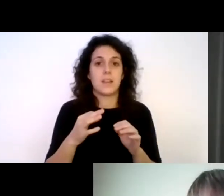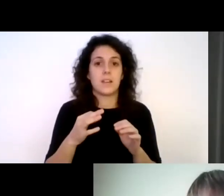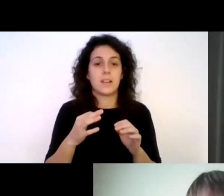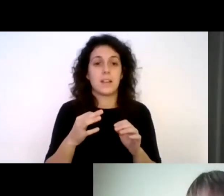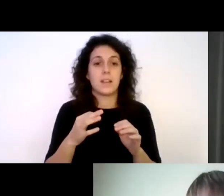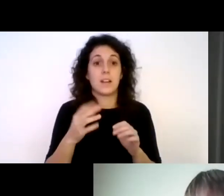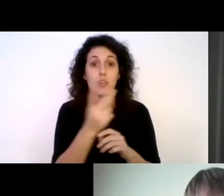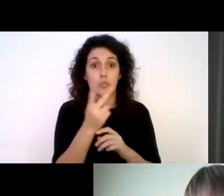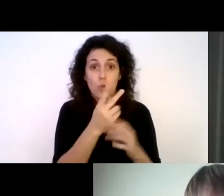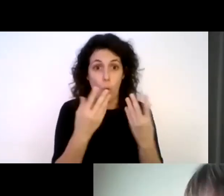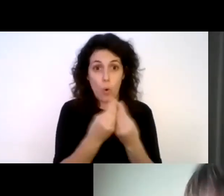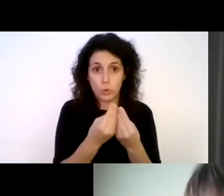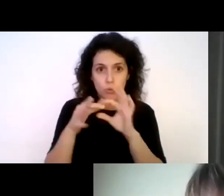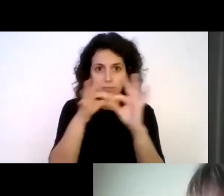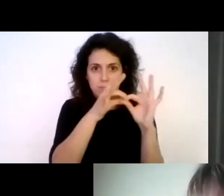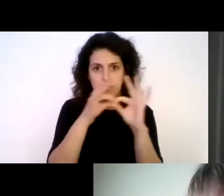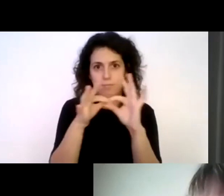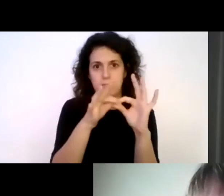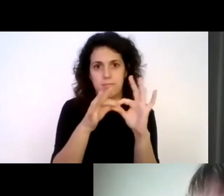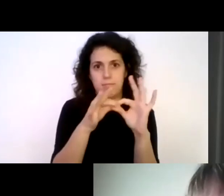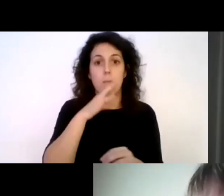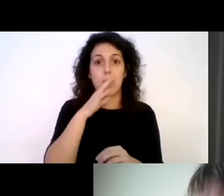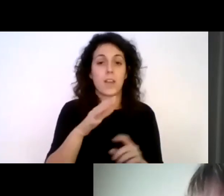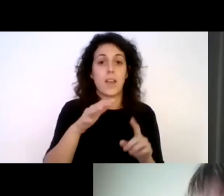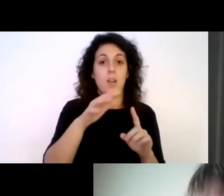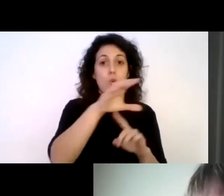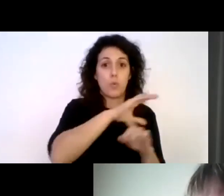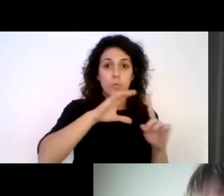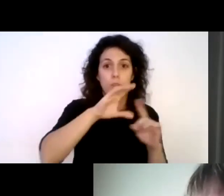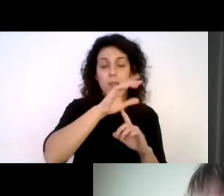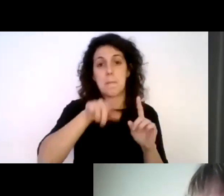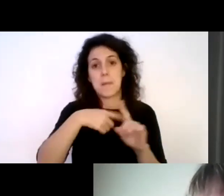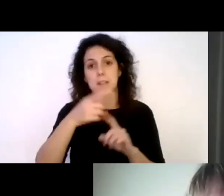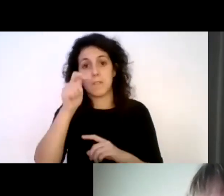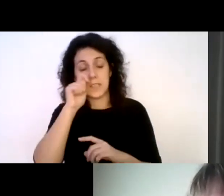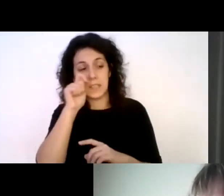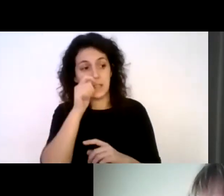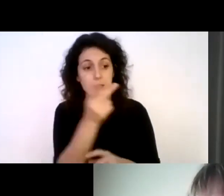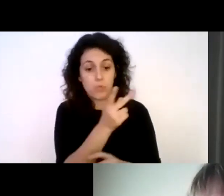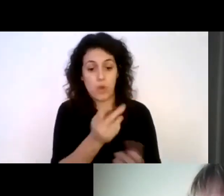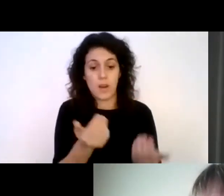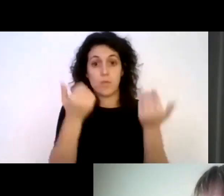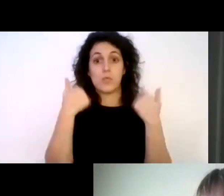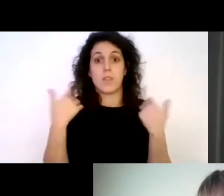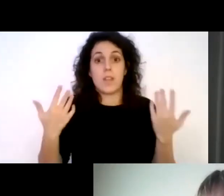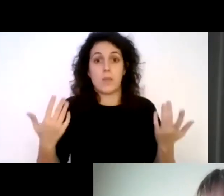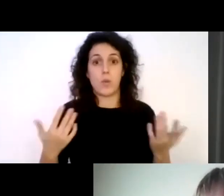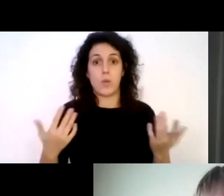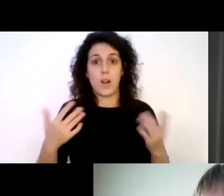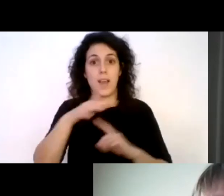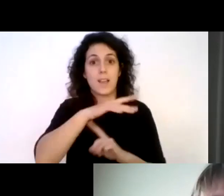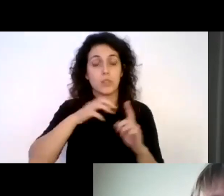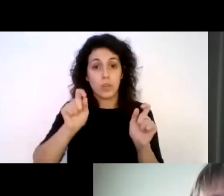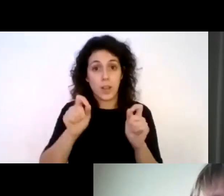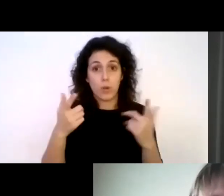interconectan. Porque tanto la comunidad como los visitantes tienen la responsabilidad de cuidar los entornos naturales y